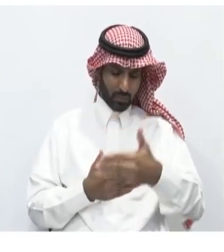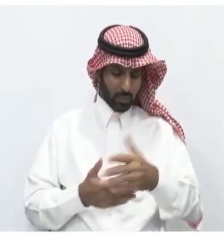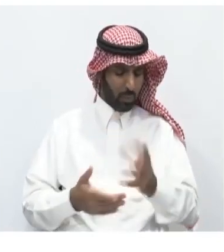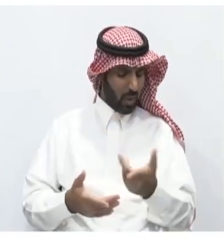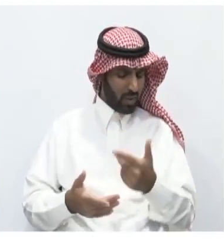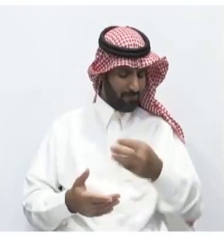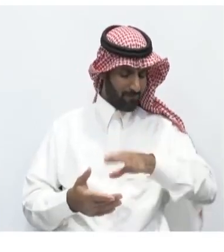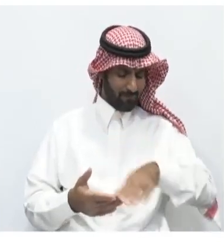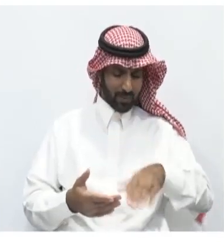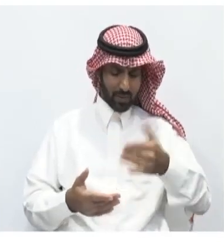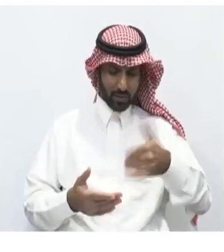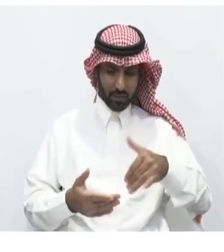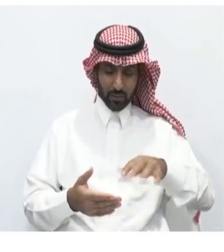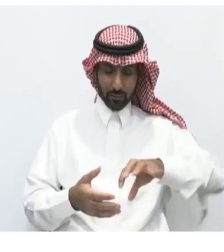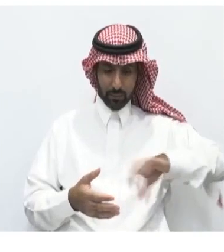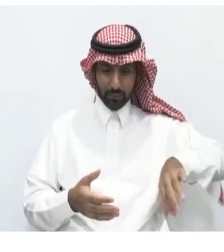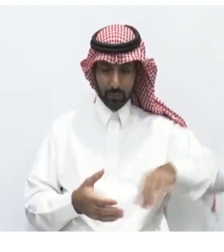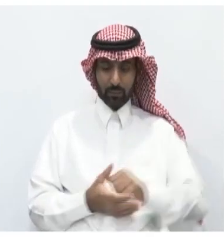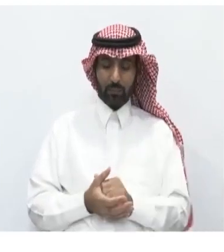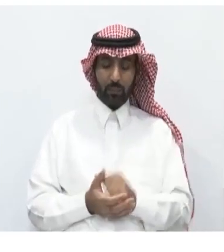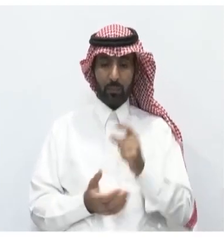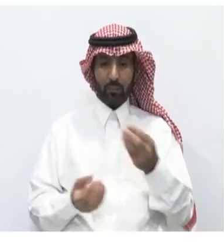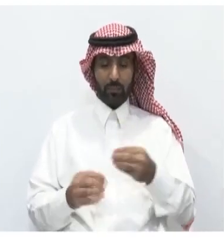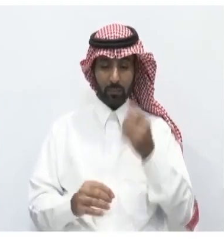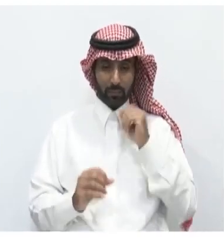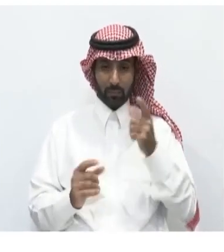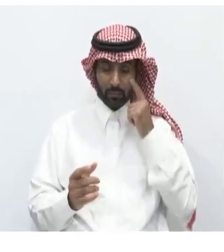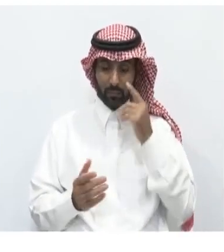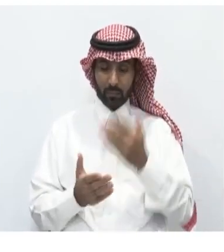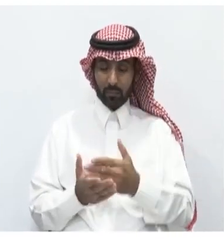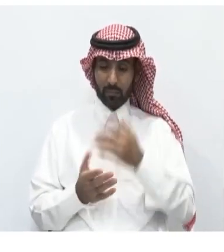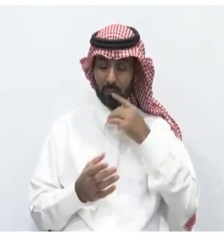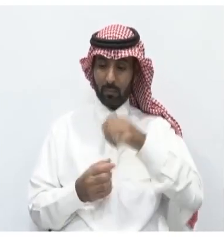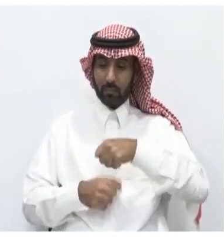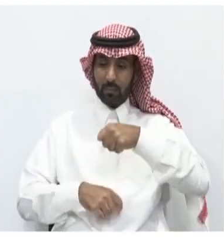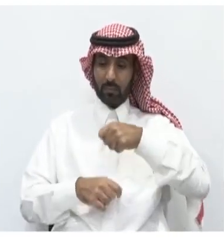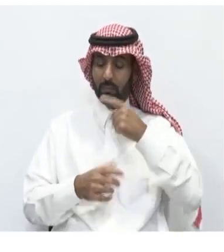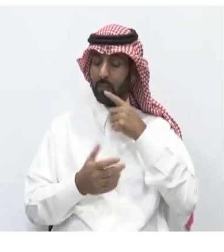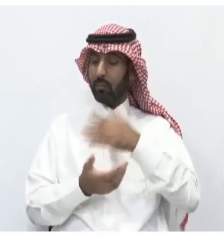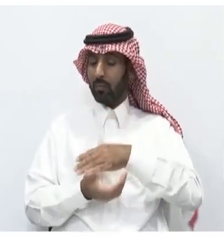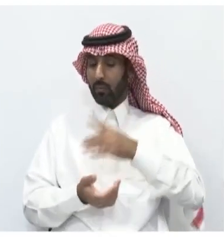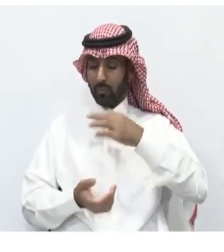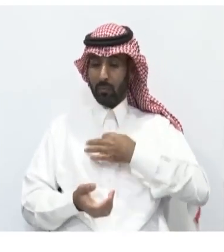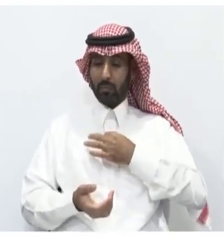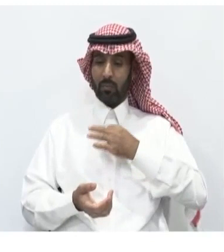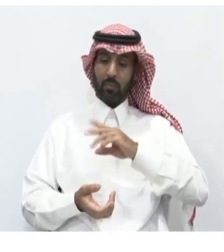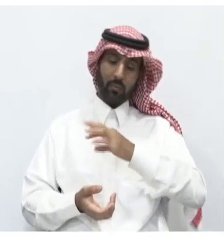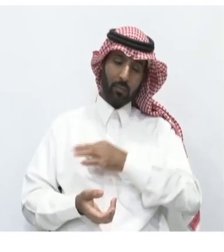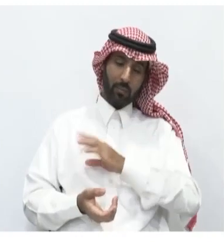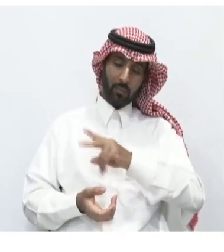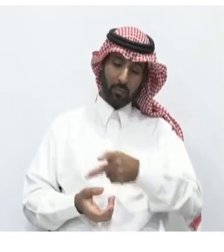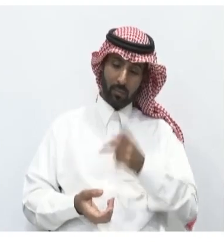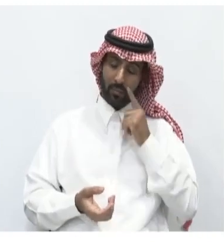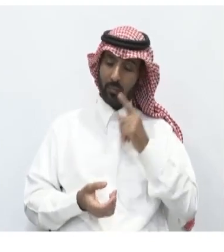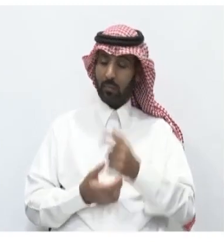of what you've packed. In addition to items you obviously must bring, like toiletries and a few changes of clothing, don't forget to